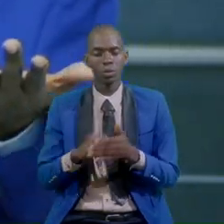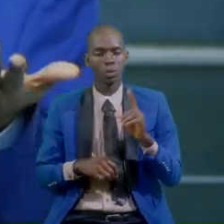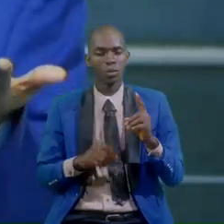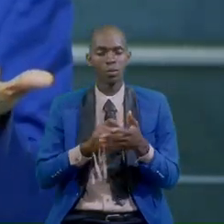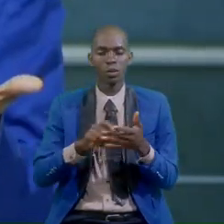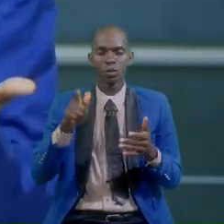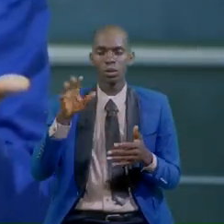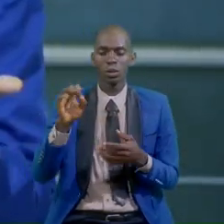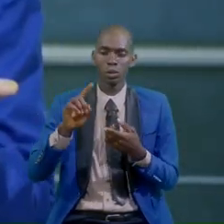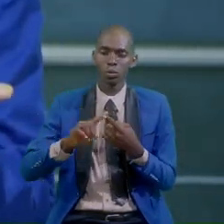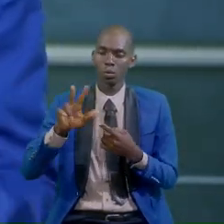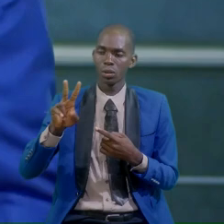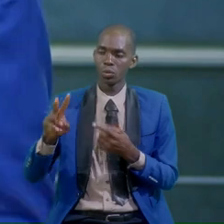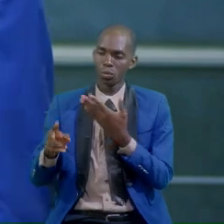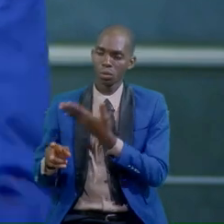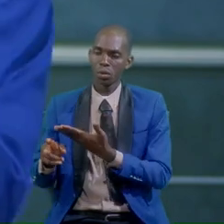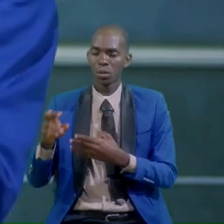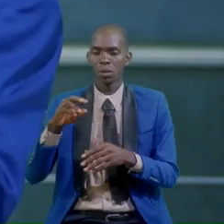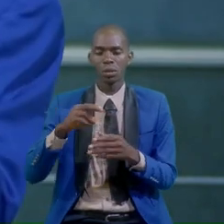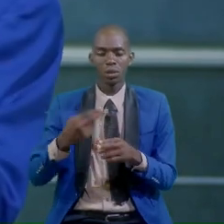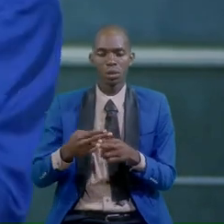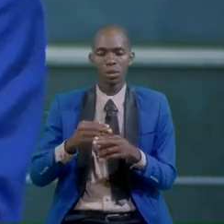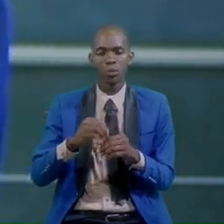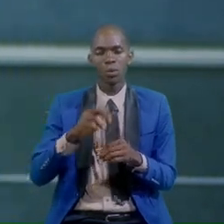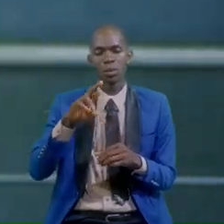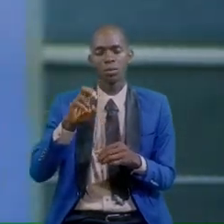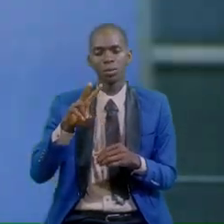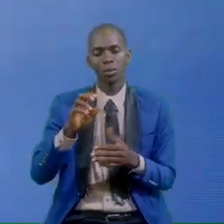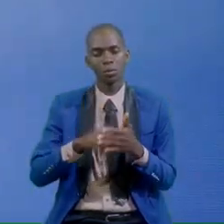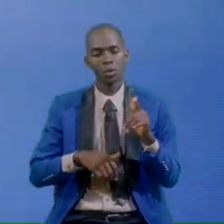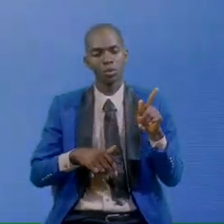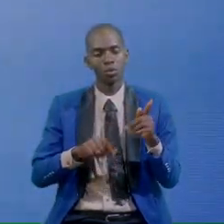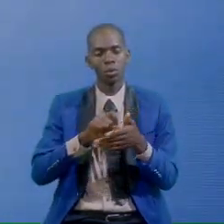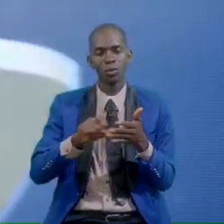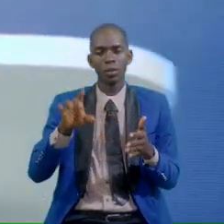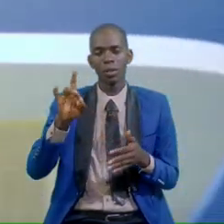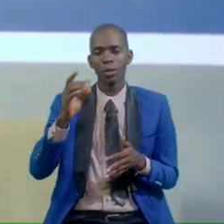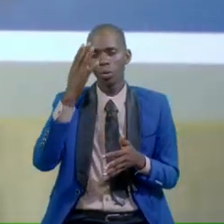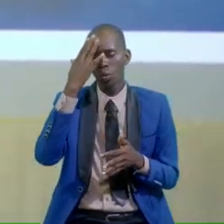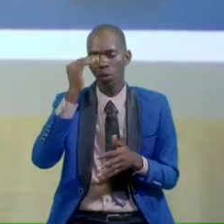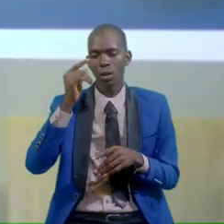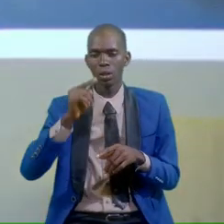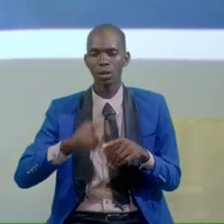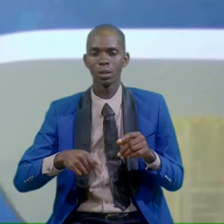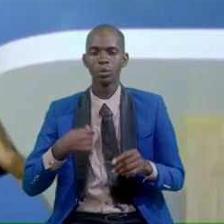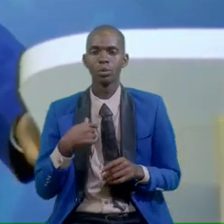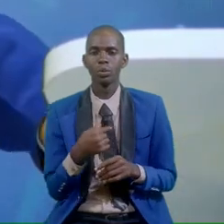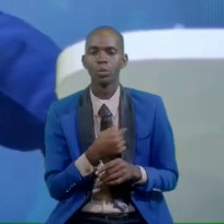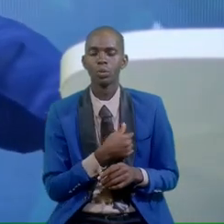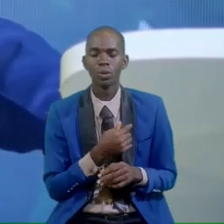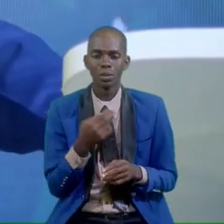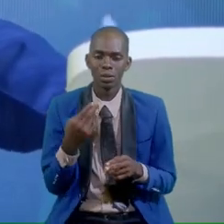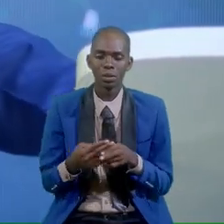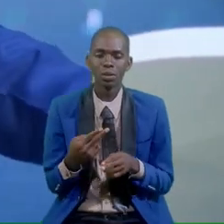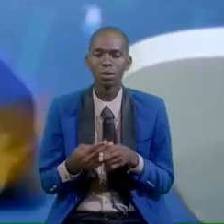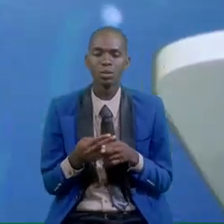was mentioned in Revelation chapter 21, verse 8. Why shouldn't we mention the sins of